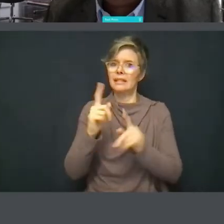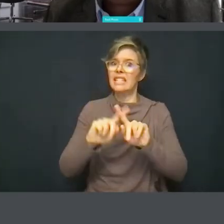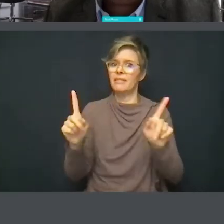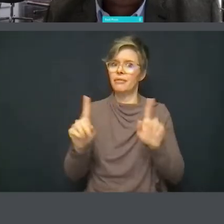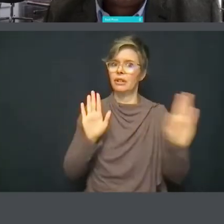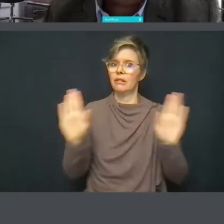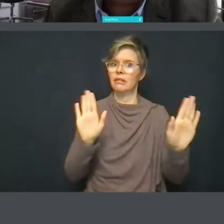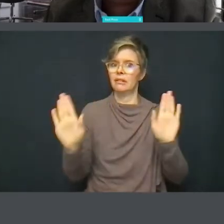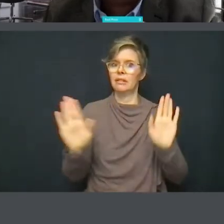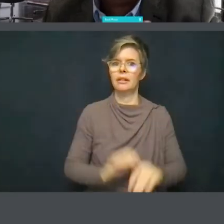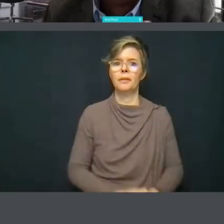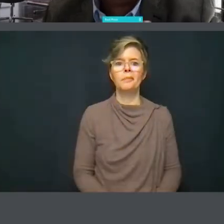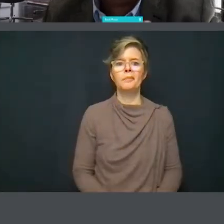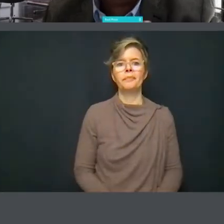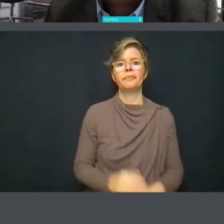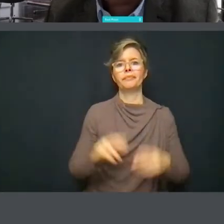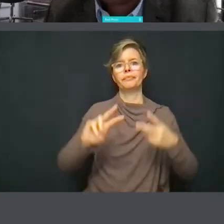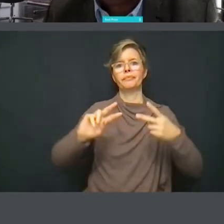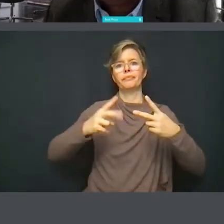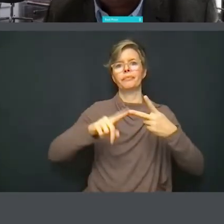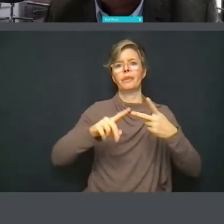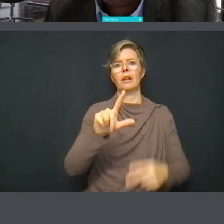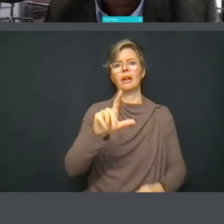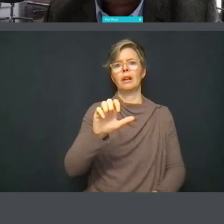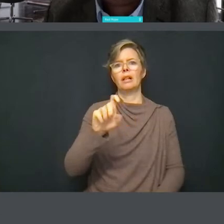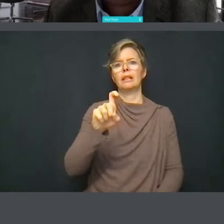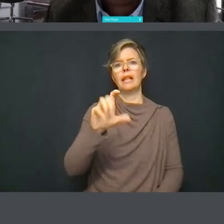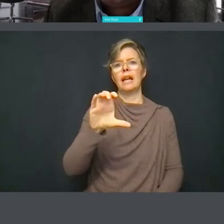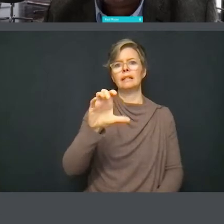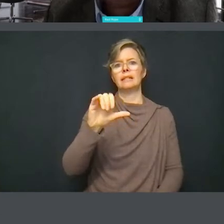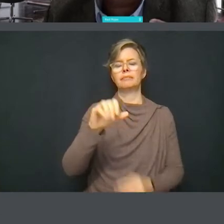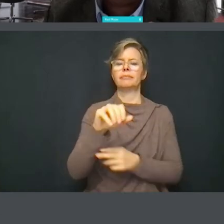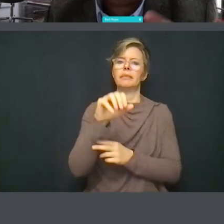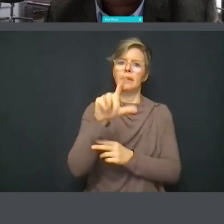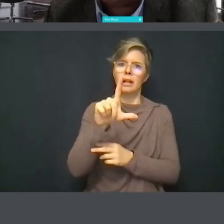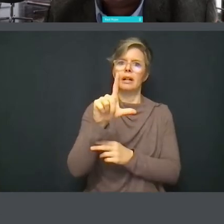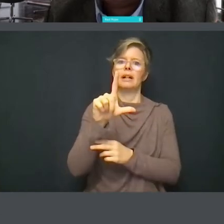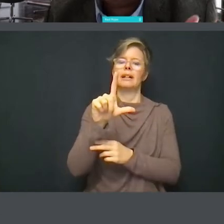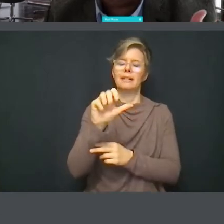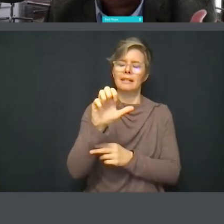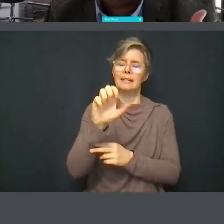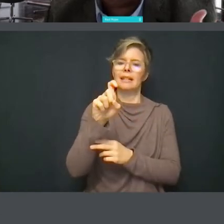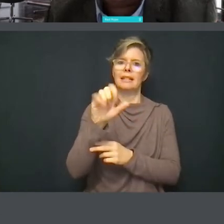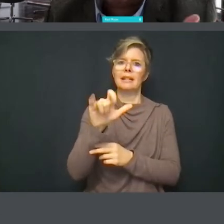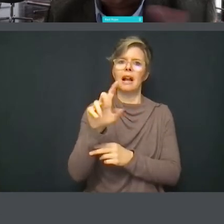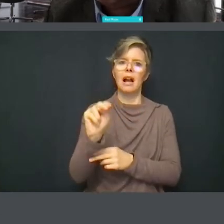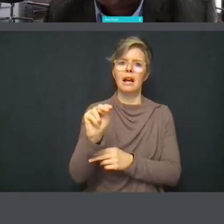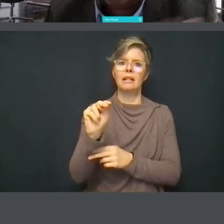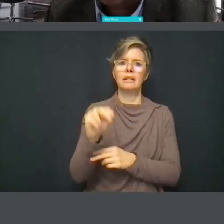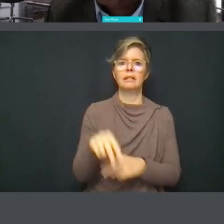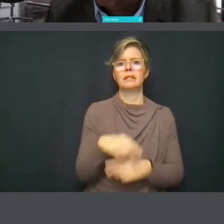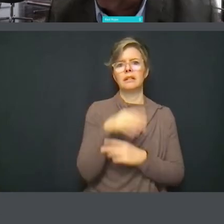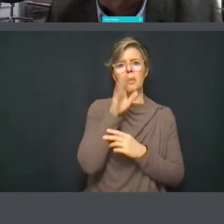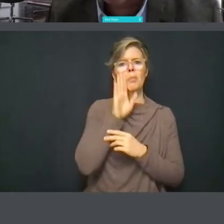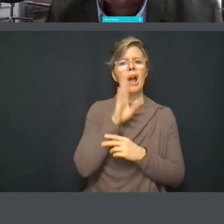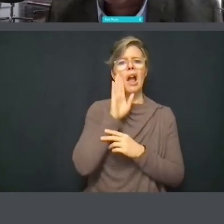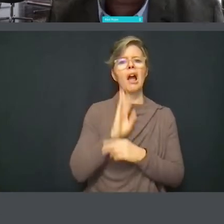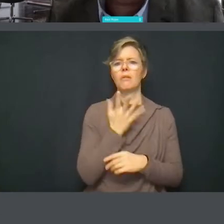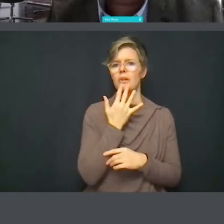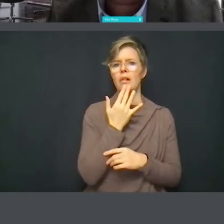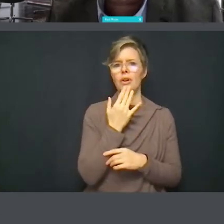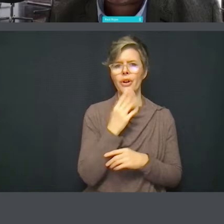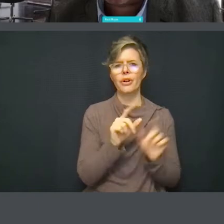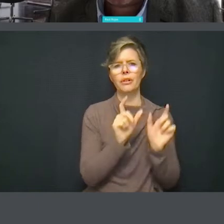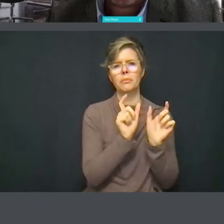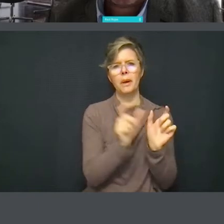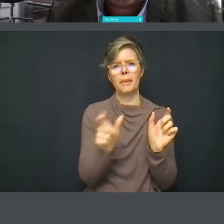And then lexicon, these are different words that mean the color brown, right? So café, marrón, brown, they all means the same thing, right? It's the